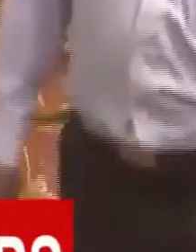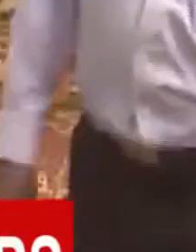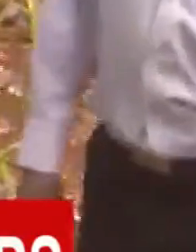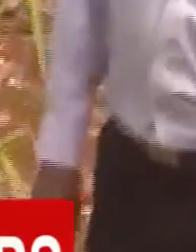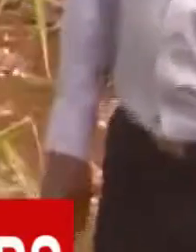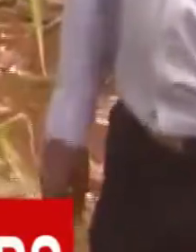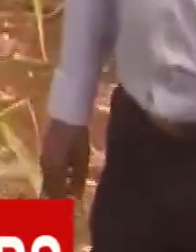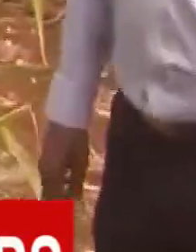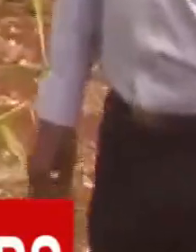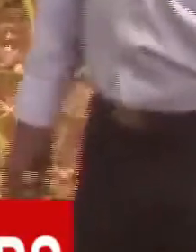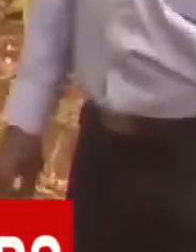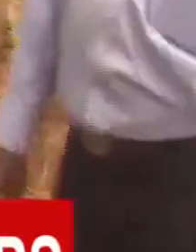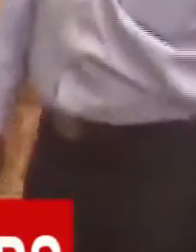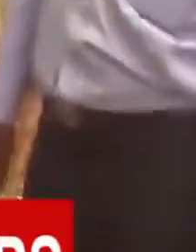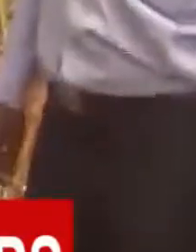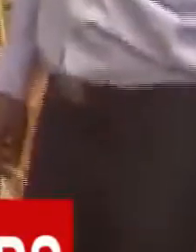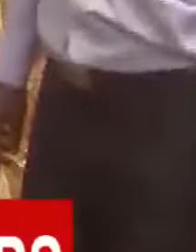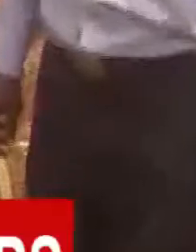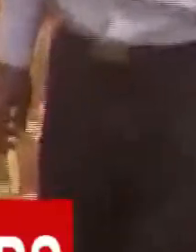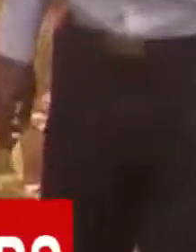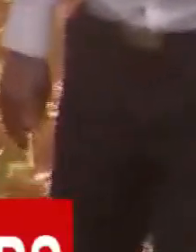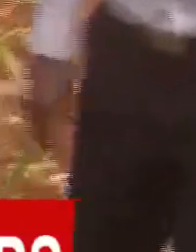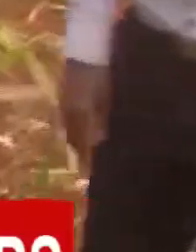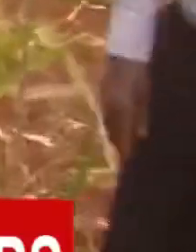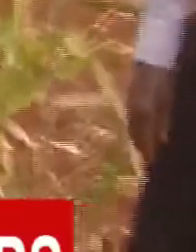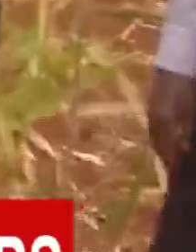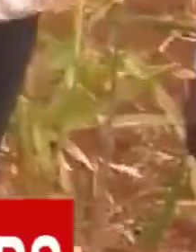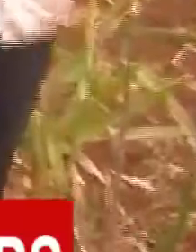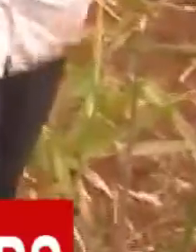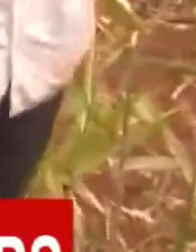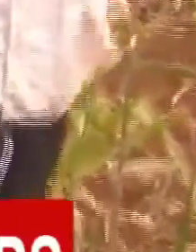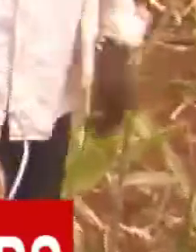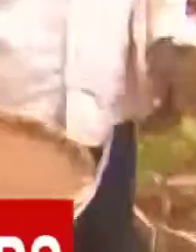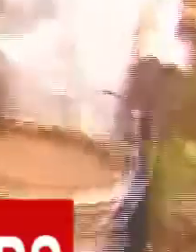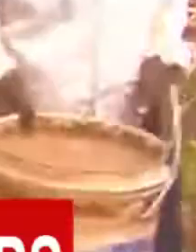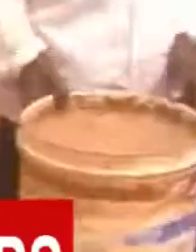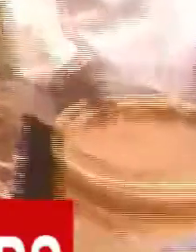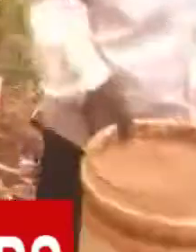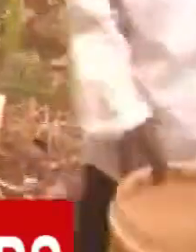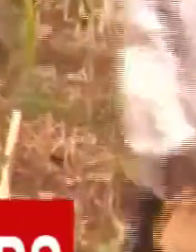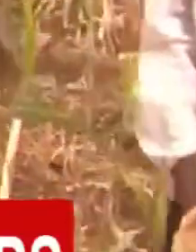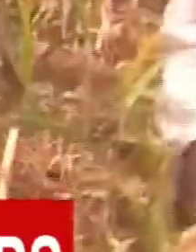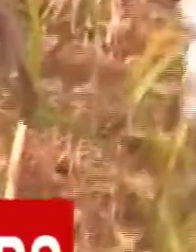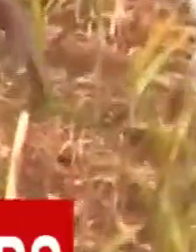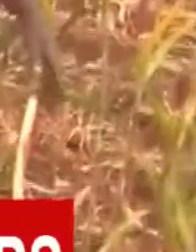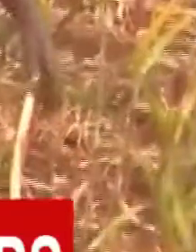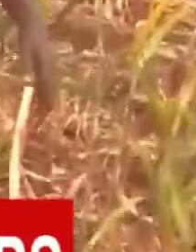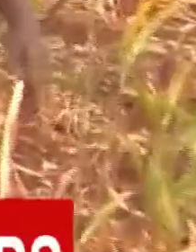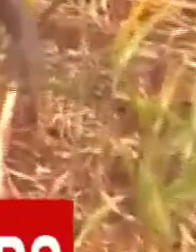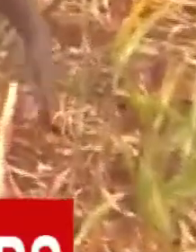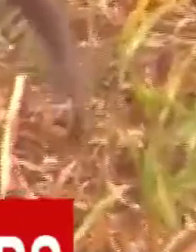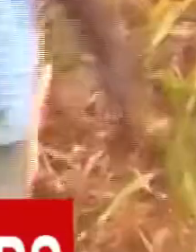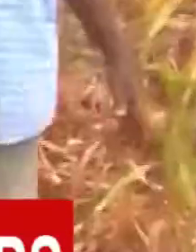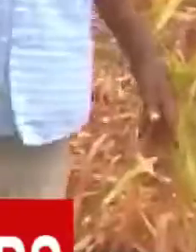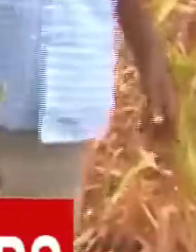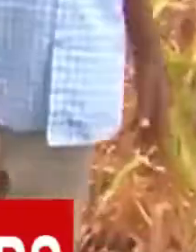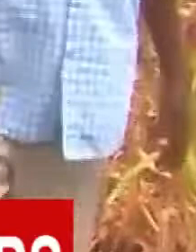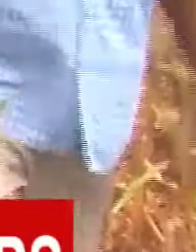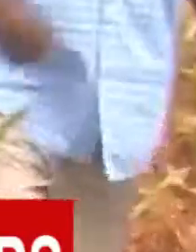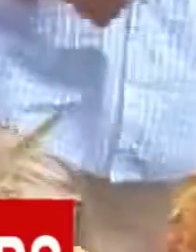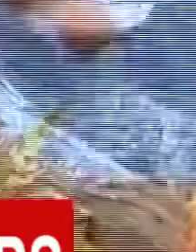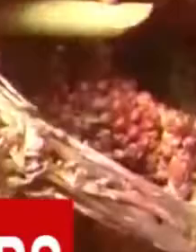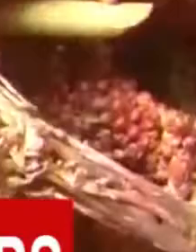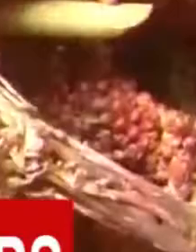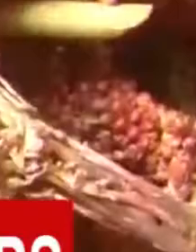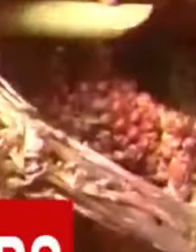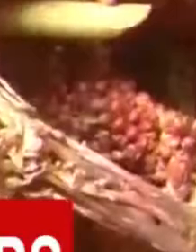semi-arid tropics, and it fits very well in the cropping system, especially where we have pigeon pea and green gram.